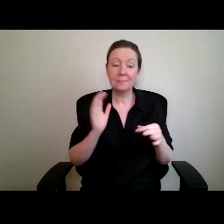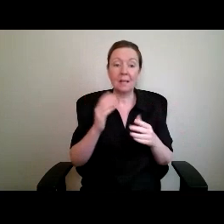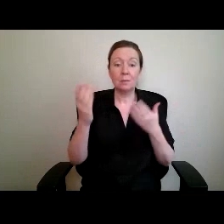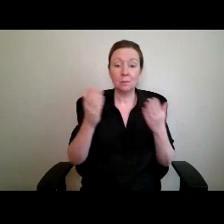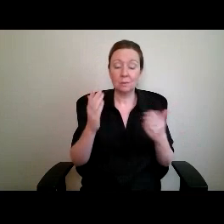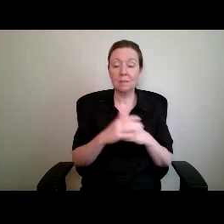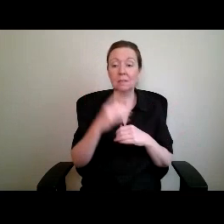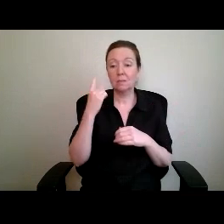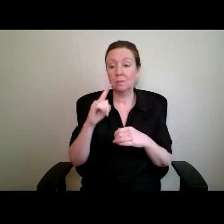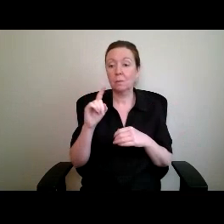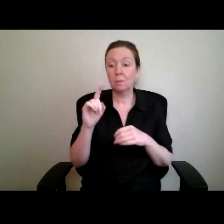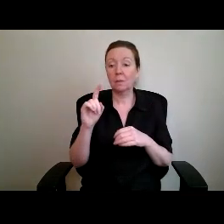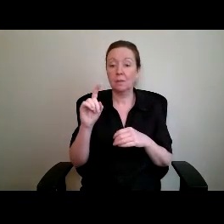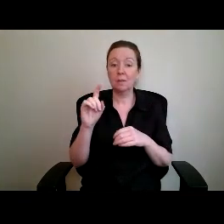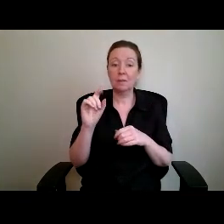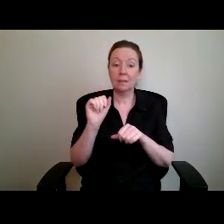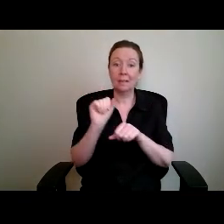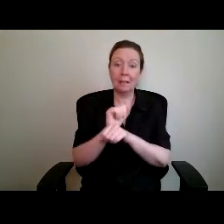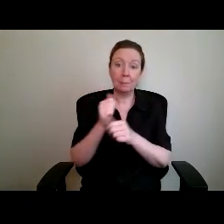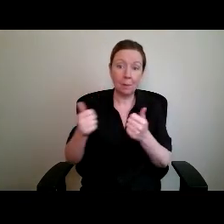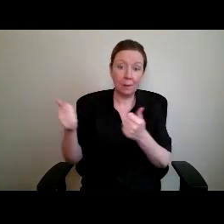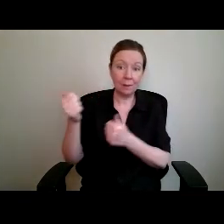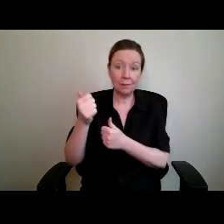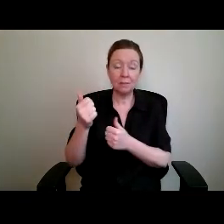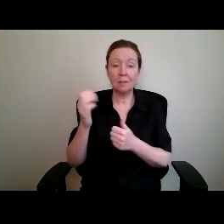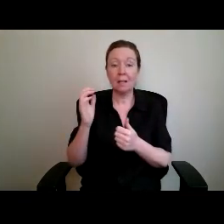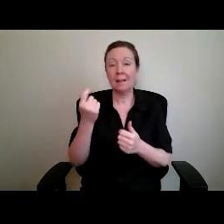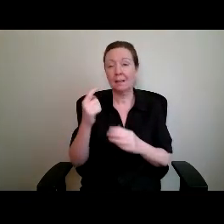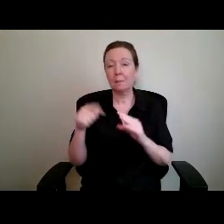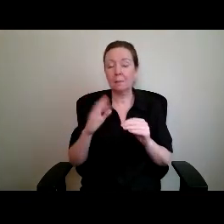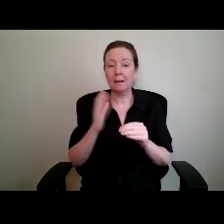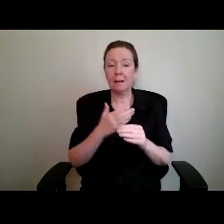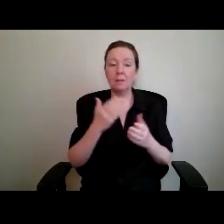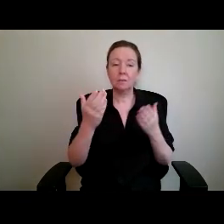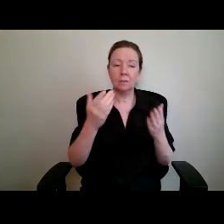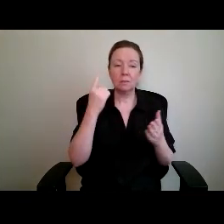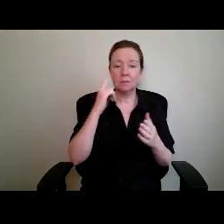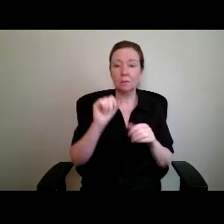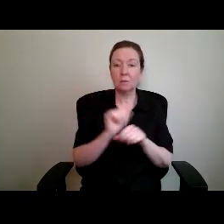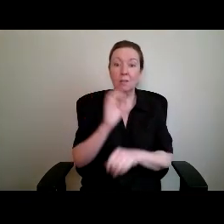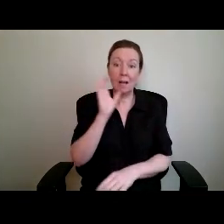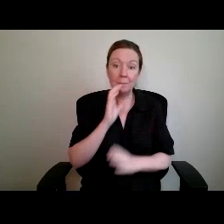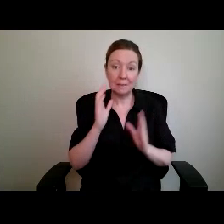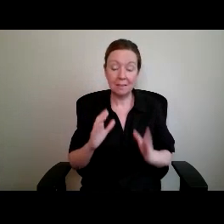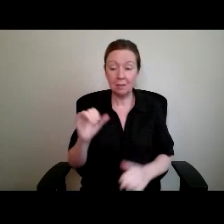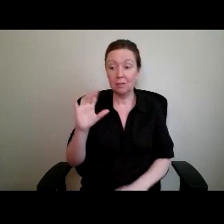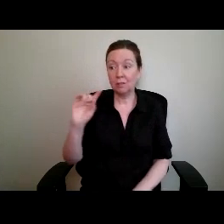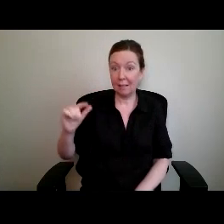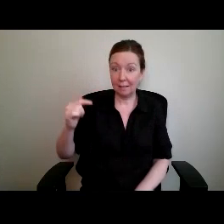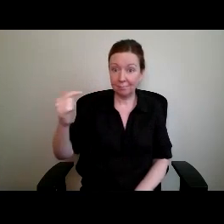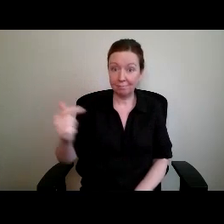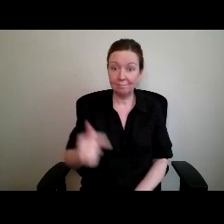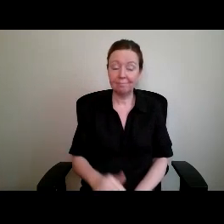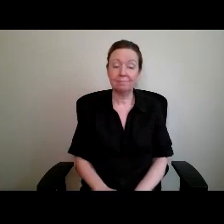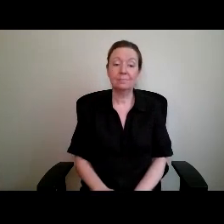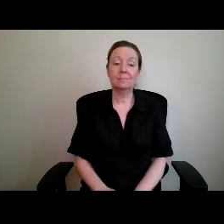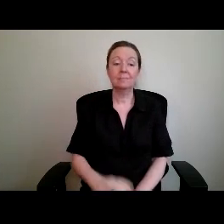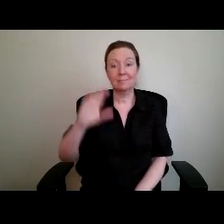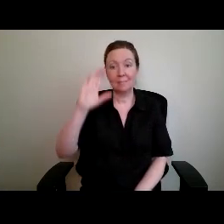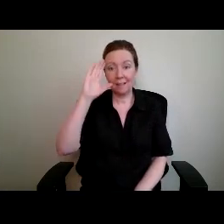services for employers and a little bit about our services for job seekers. Janet, you want to go ahead and introduce yourself?